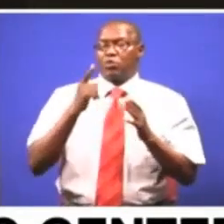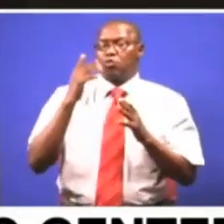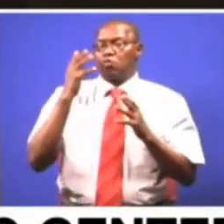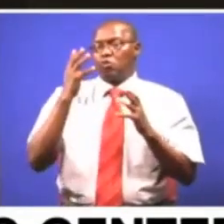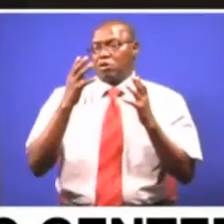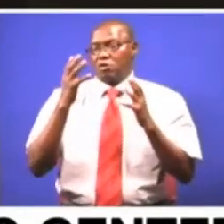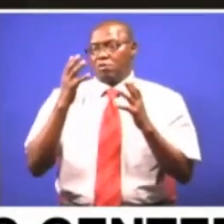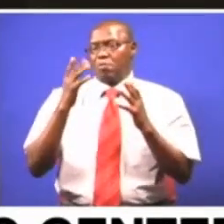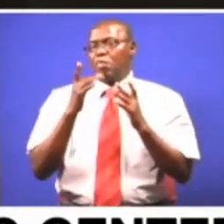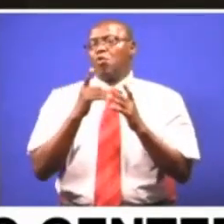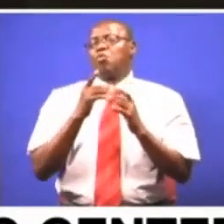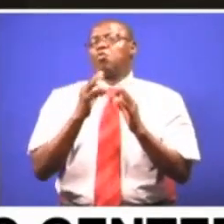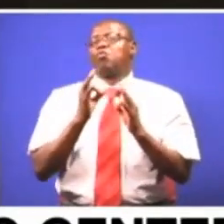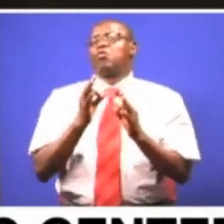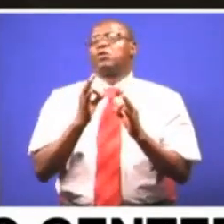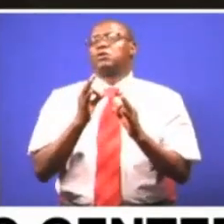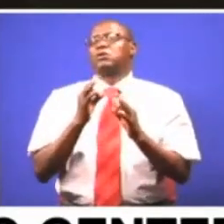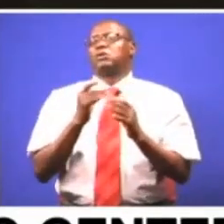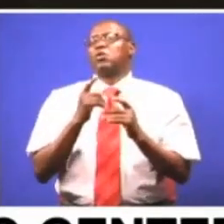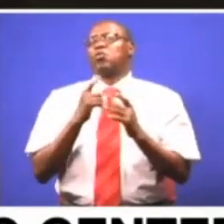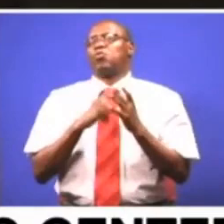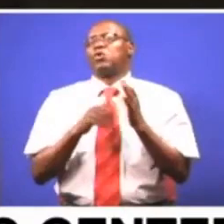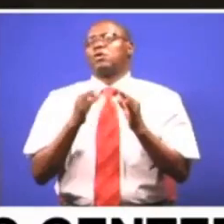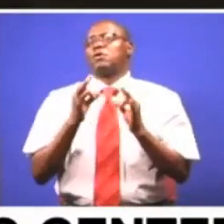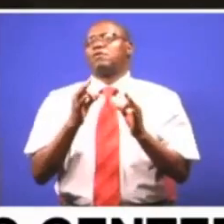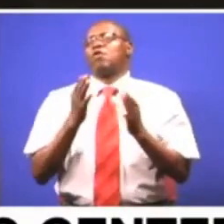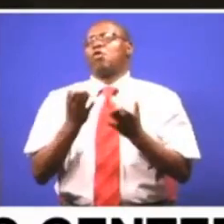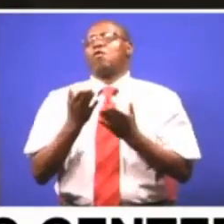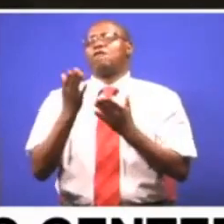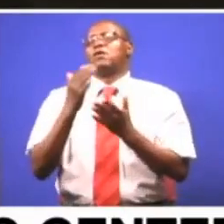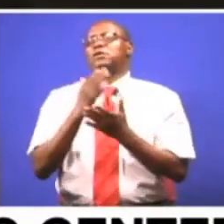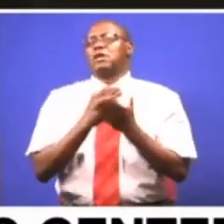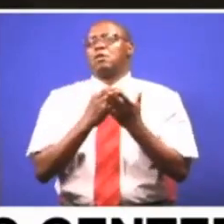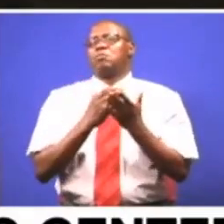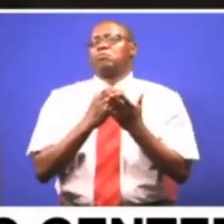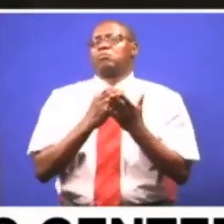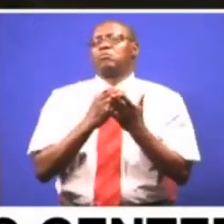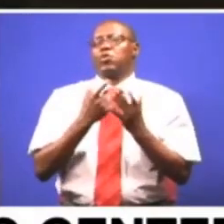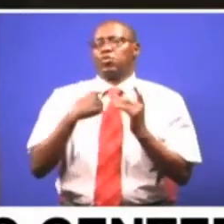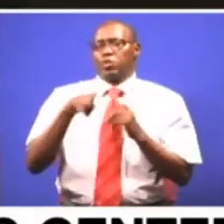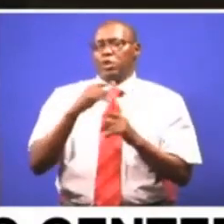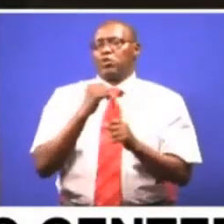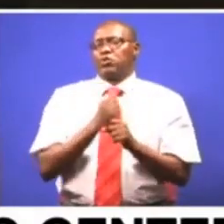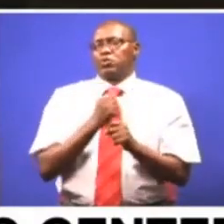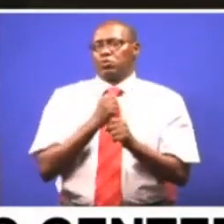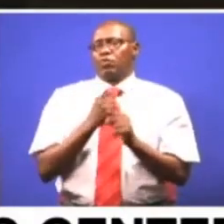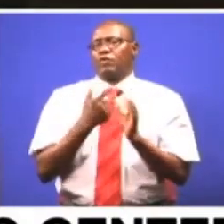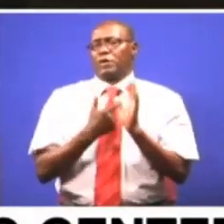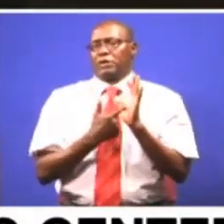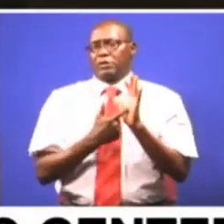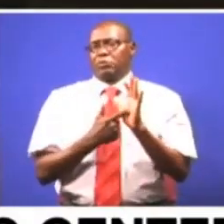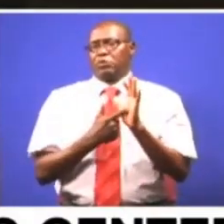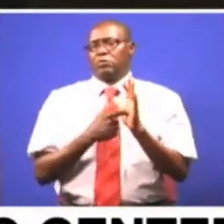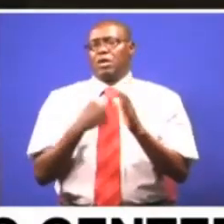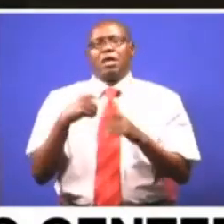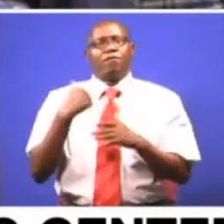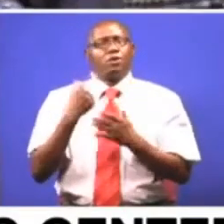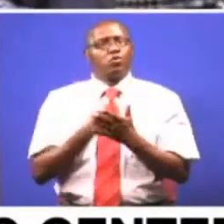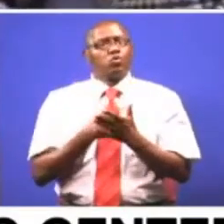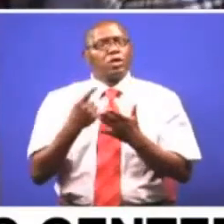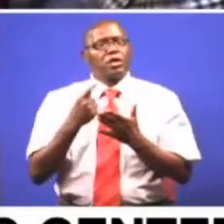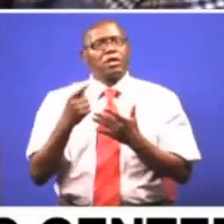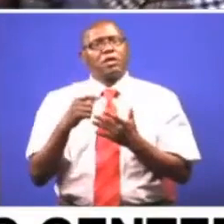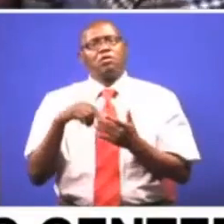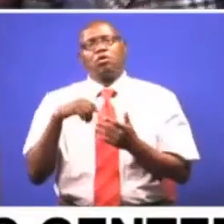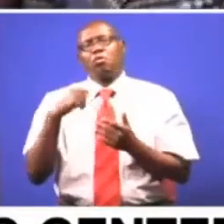we also offered some of what we do? Take, for example, our, is it weekly visits,